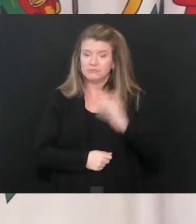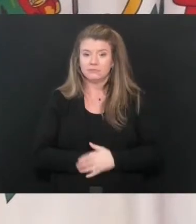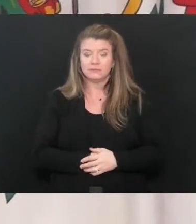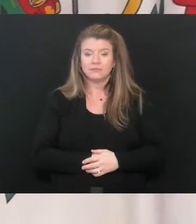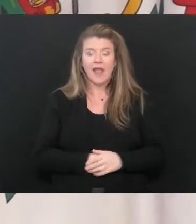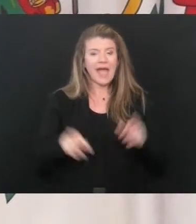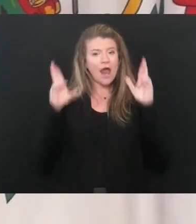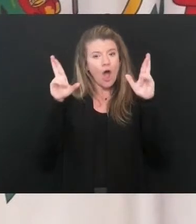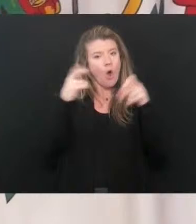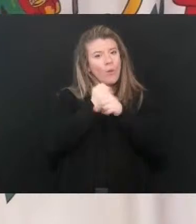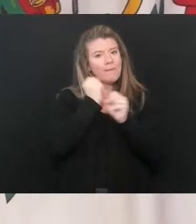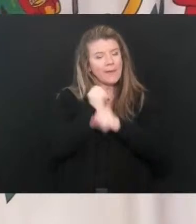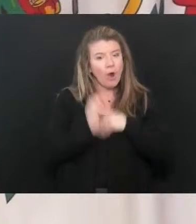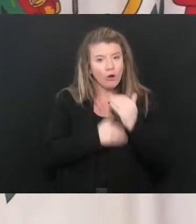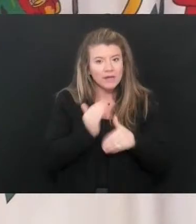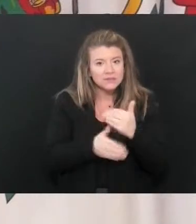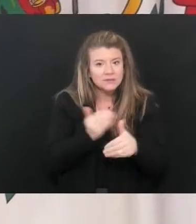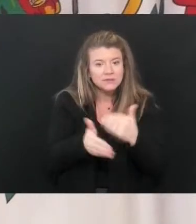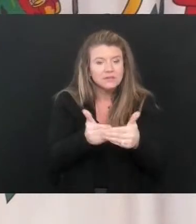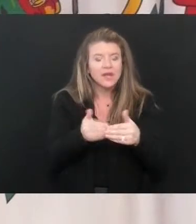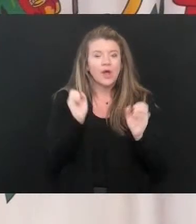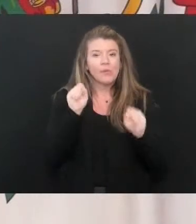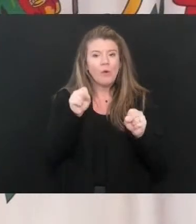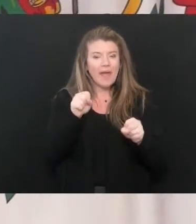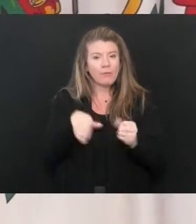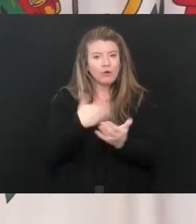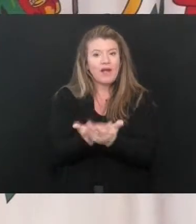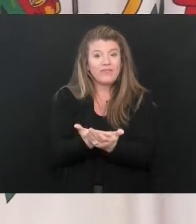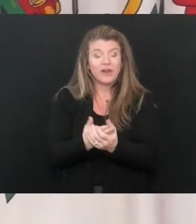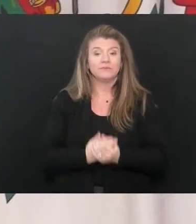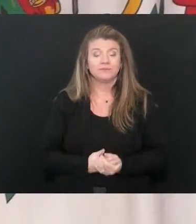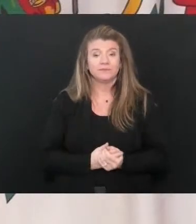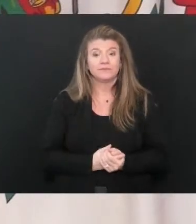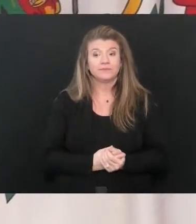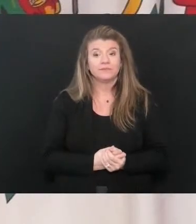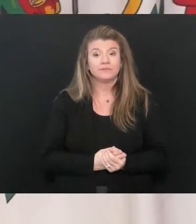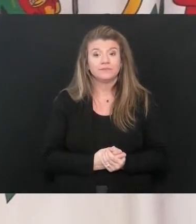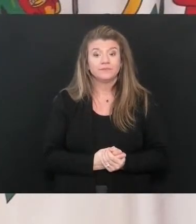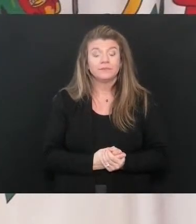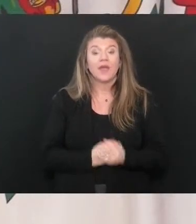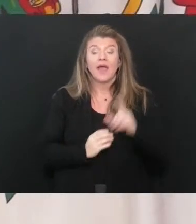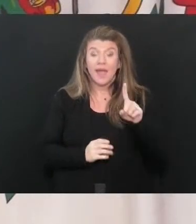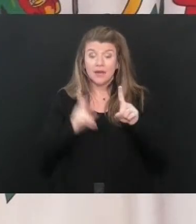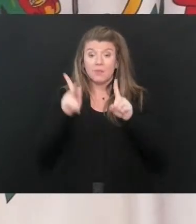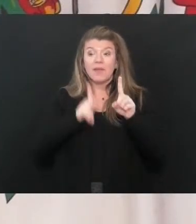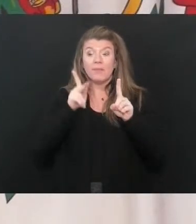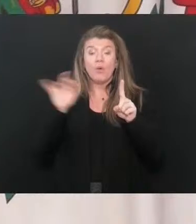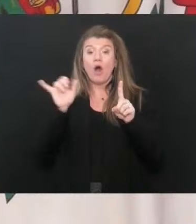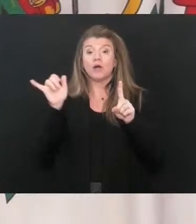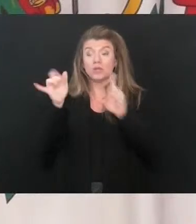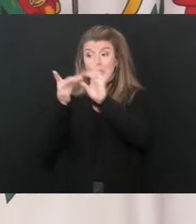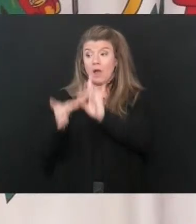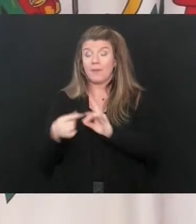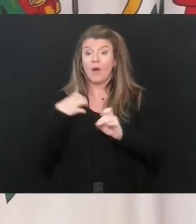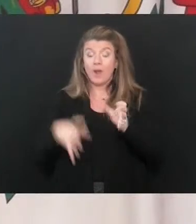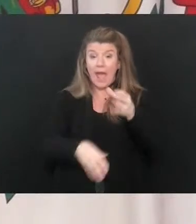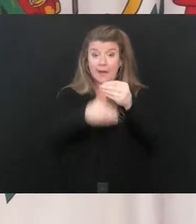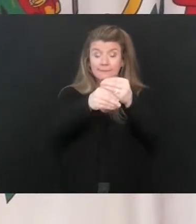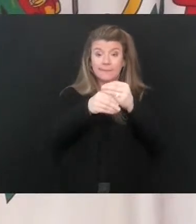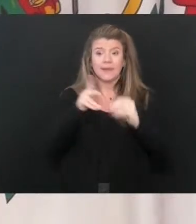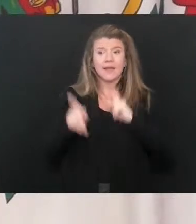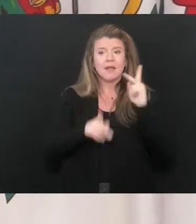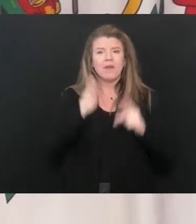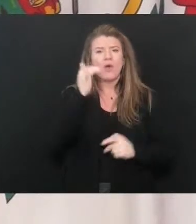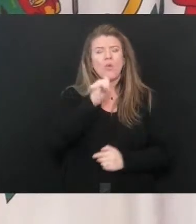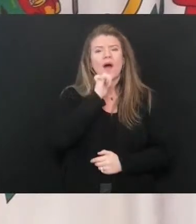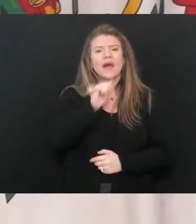make real progress, and we'll be able to get there. Now, a lot of people said this, and I want to end by just saying this. A lot of people say, well,